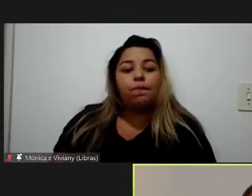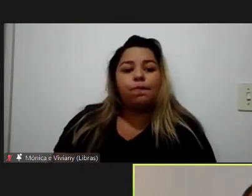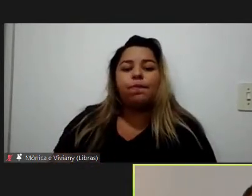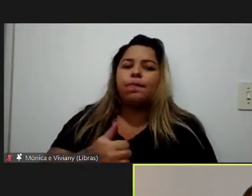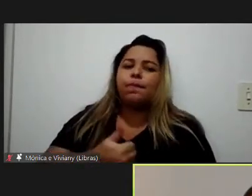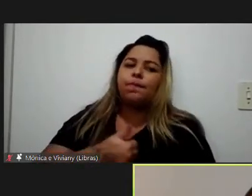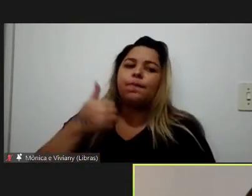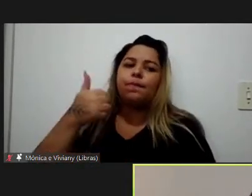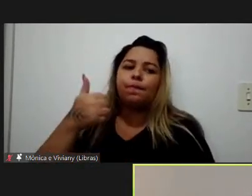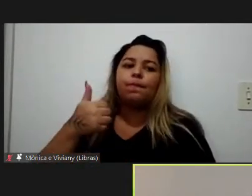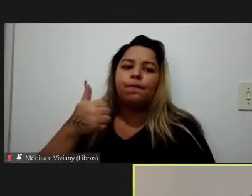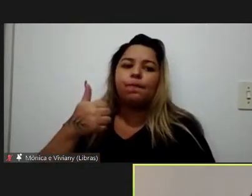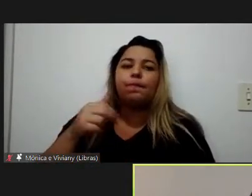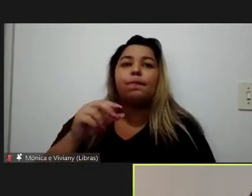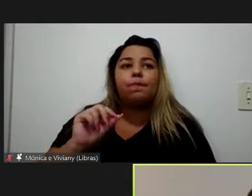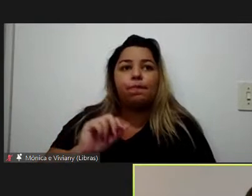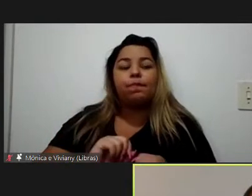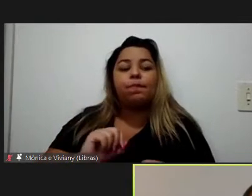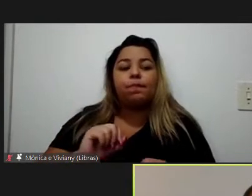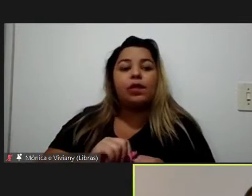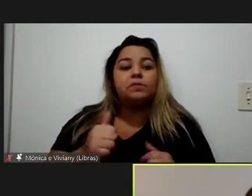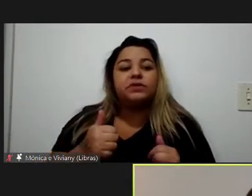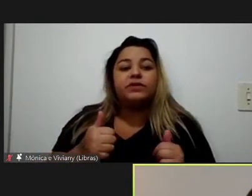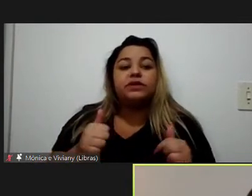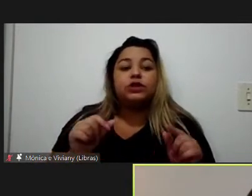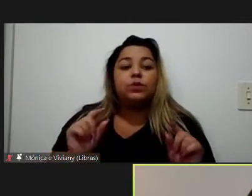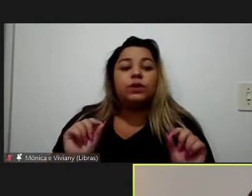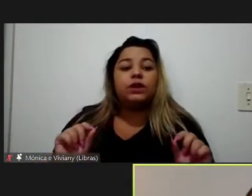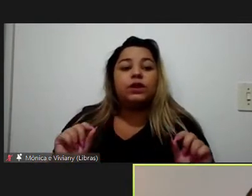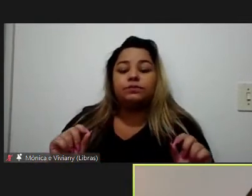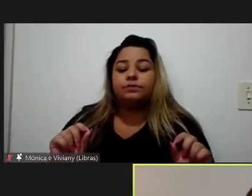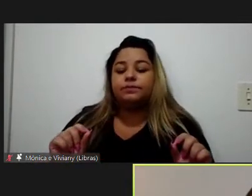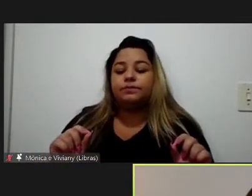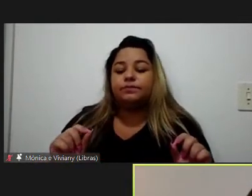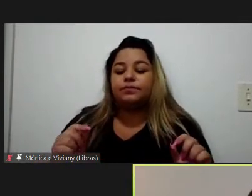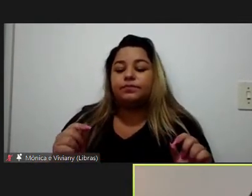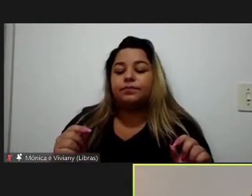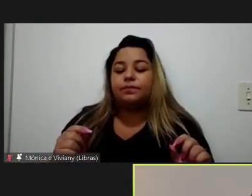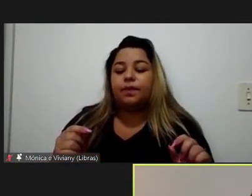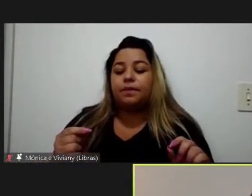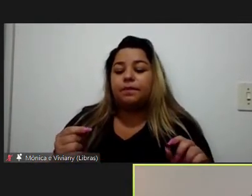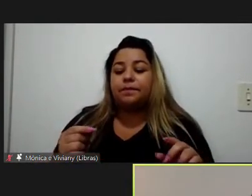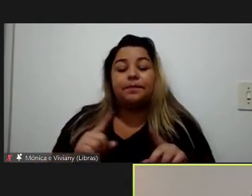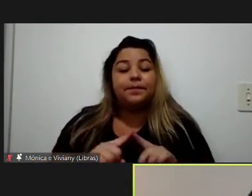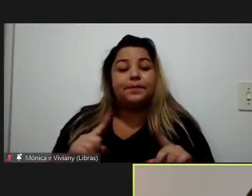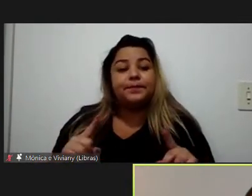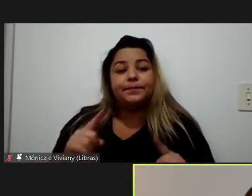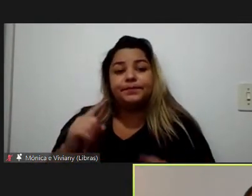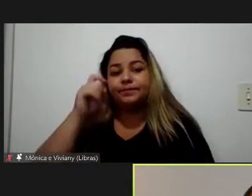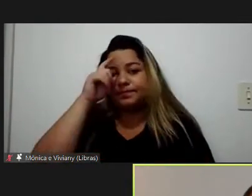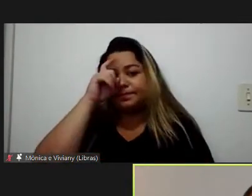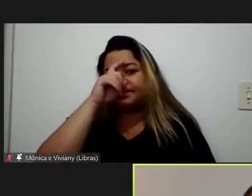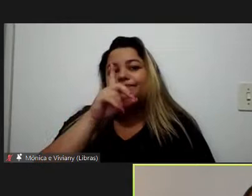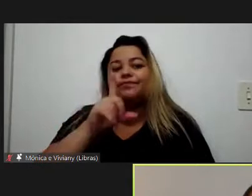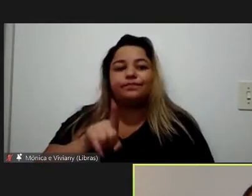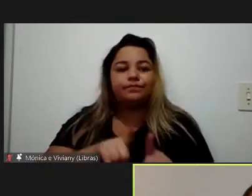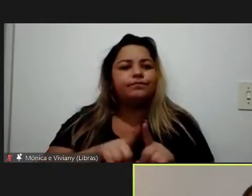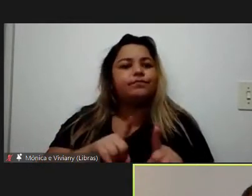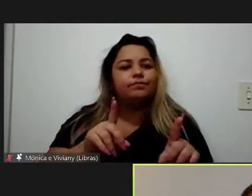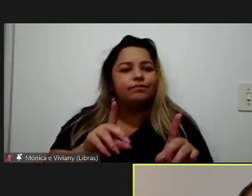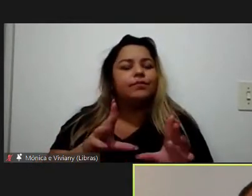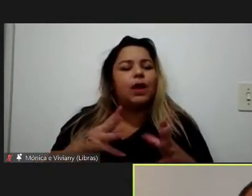issues. For example, myself as a medical doctor, I've received only a very basic training in nutrition